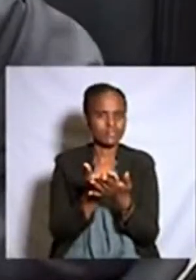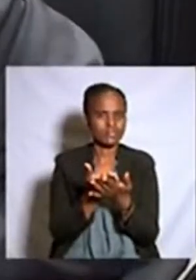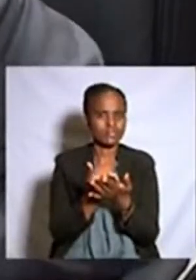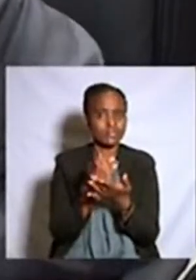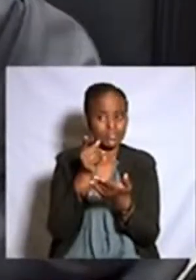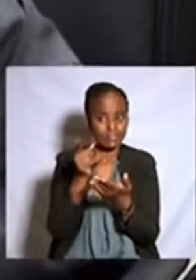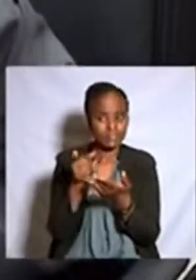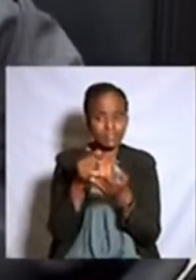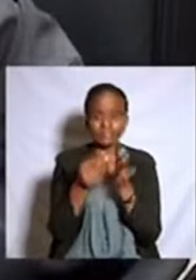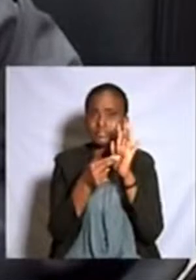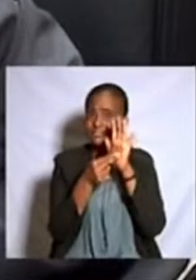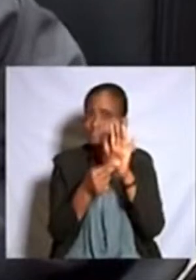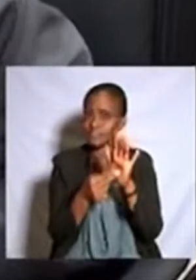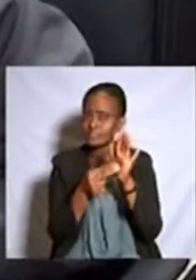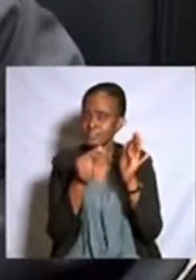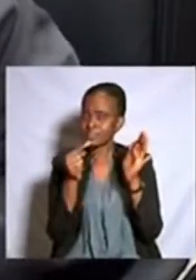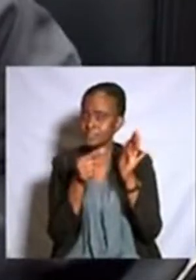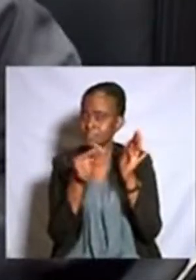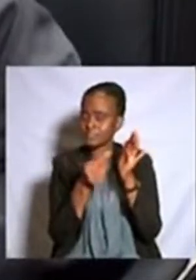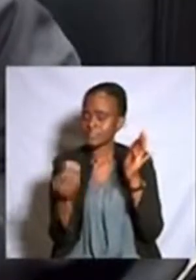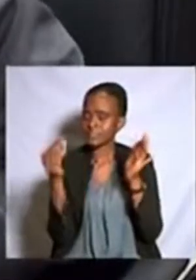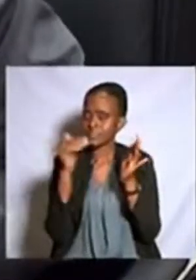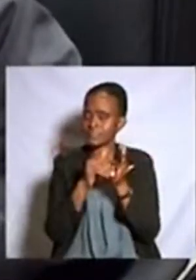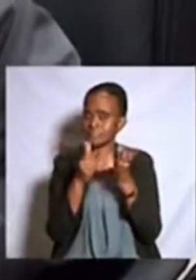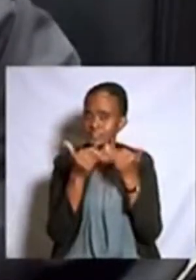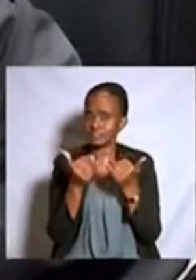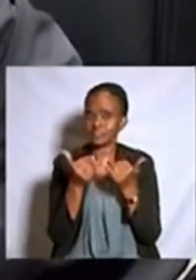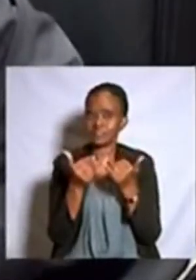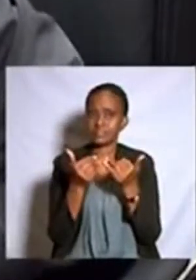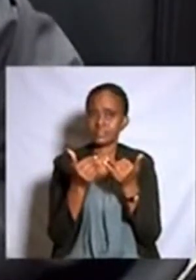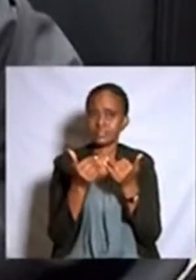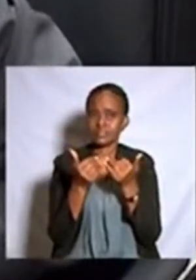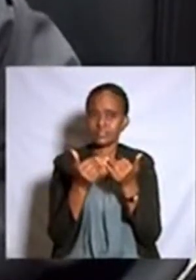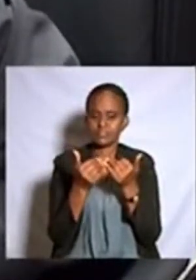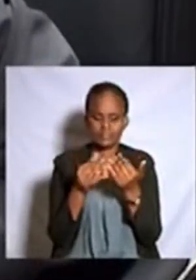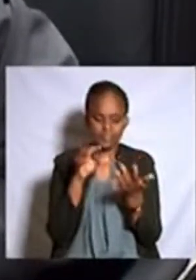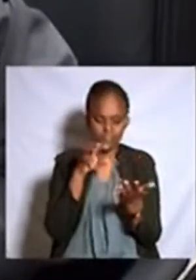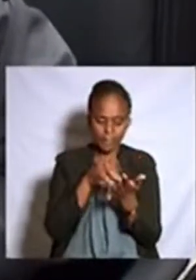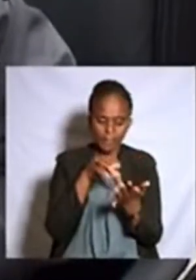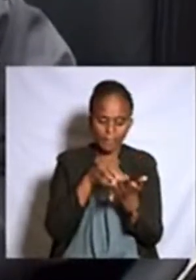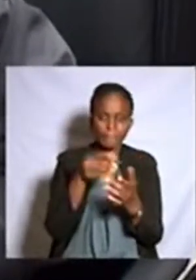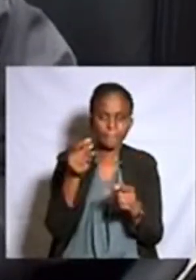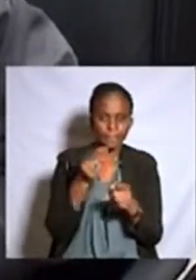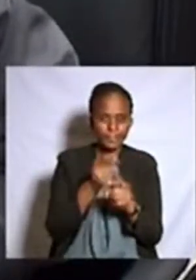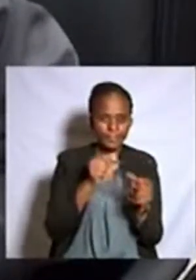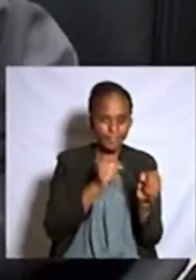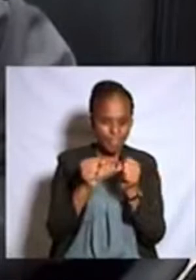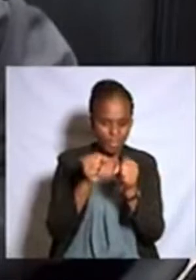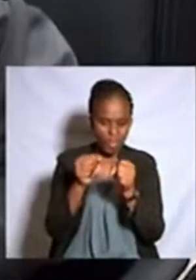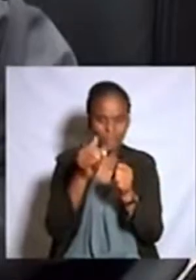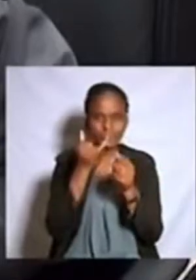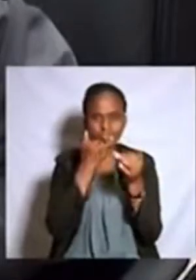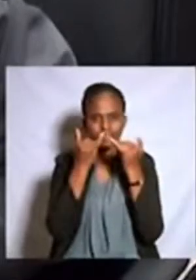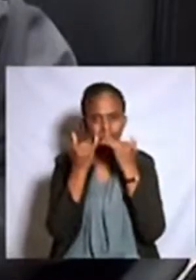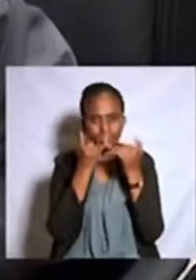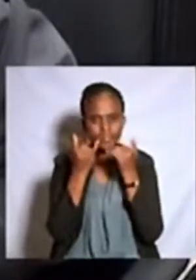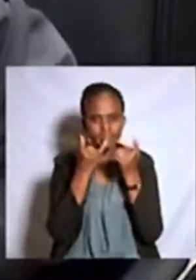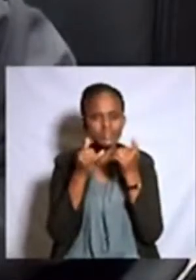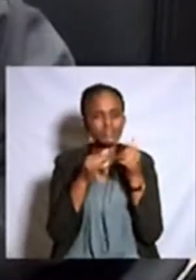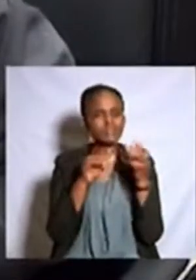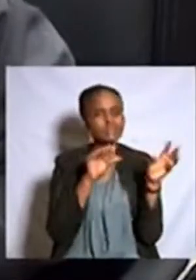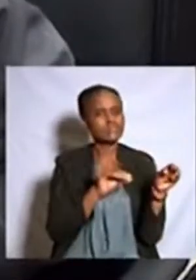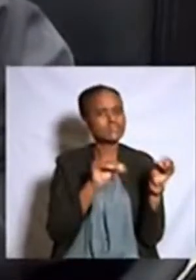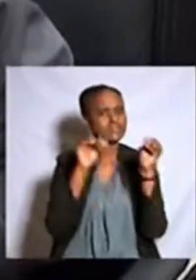you indicated that this again is a matter arising from a system error on